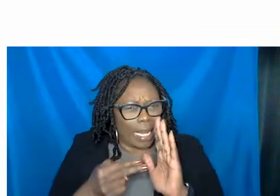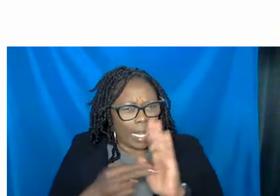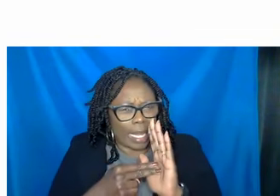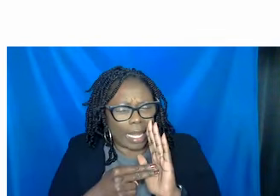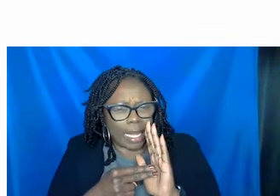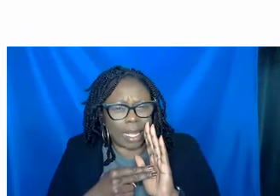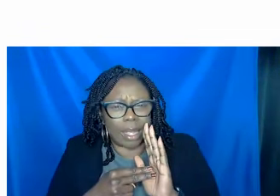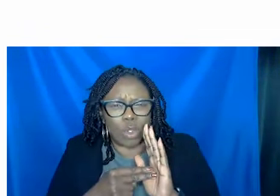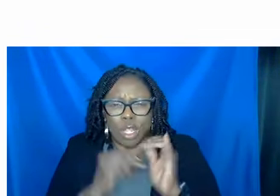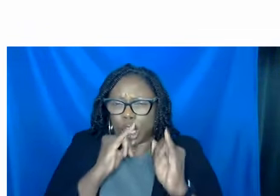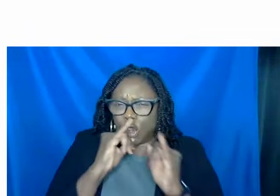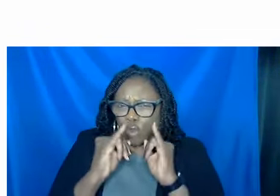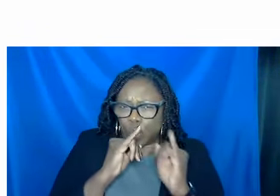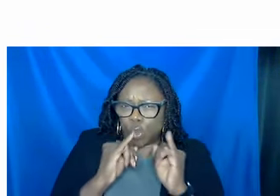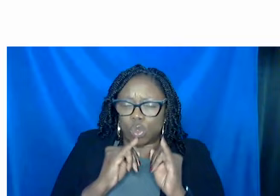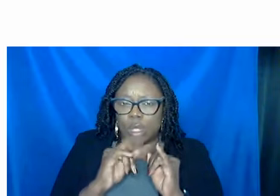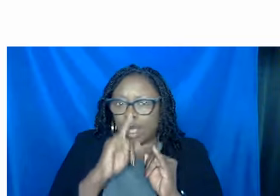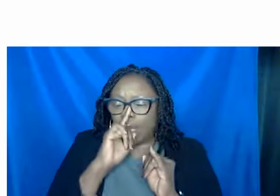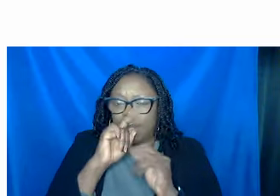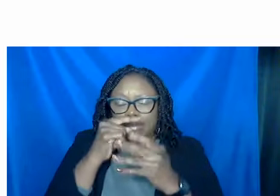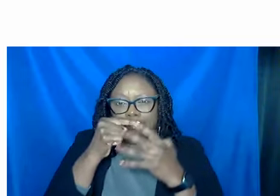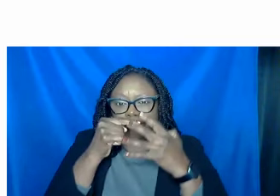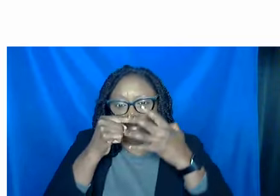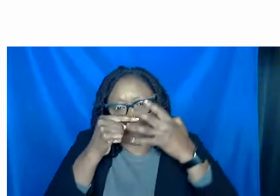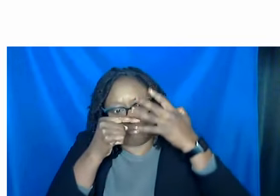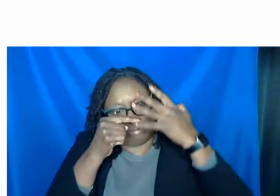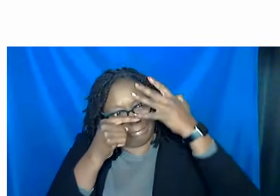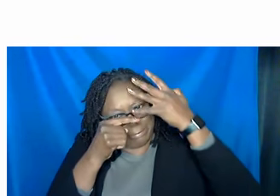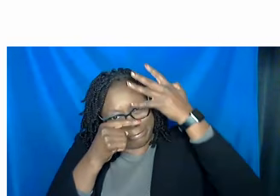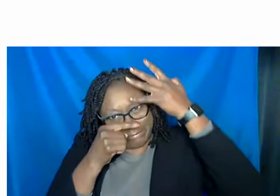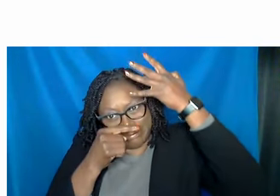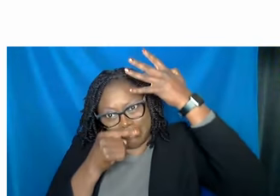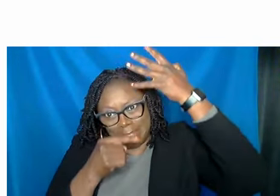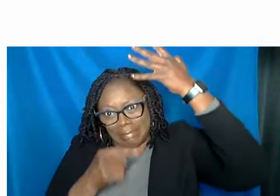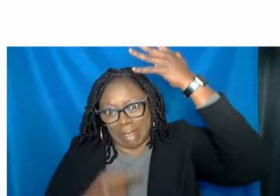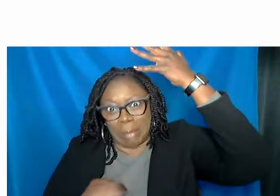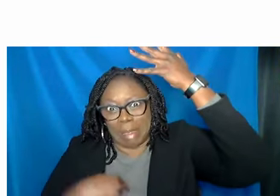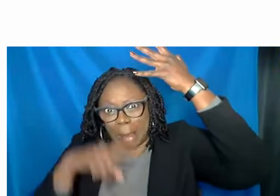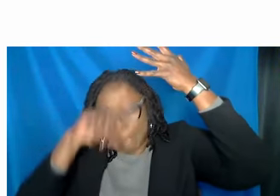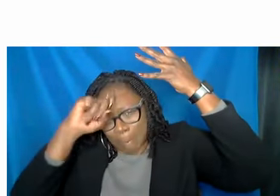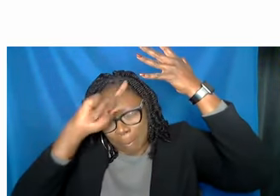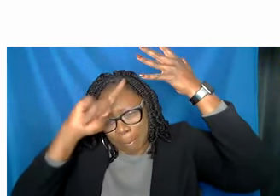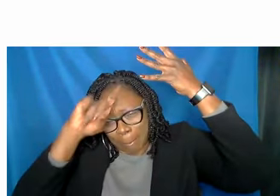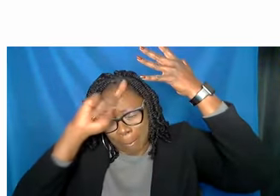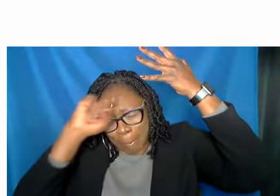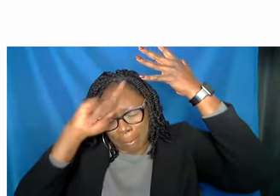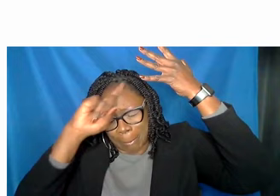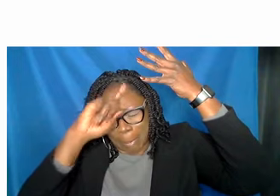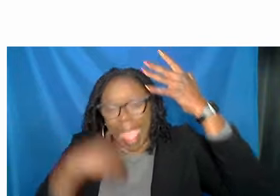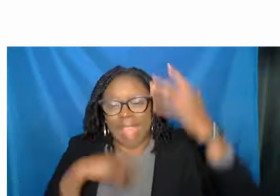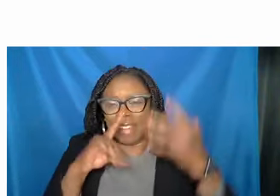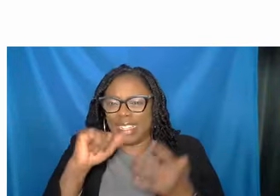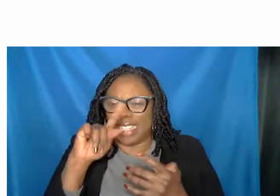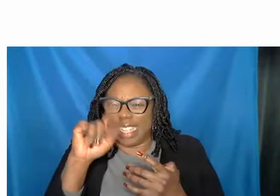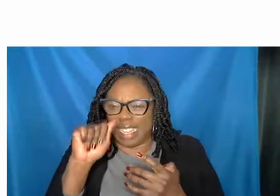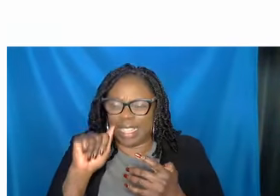use semi-structured interviews. I had too many questions. I had so many questions and so much data. I analyzed most of